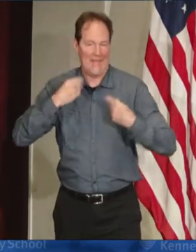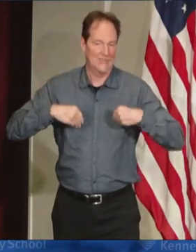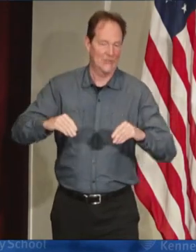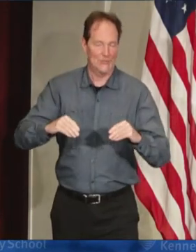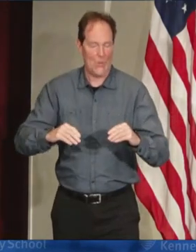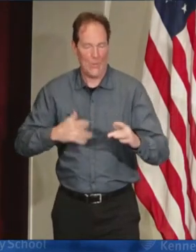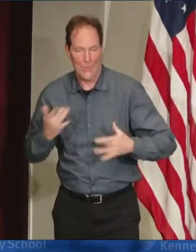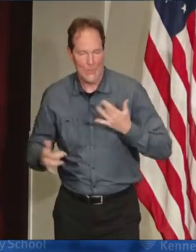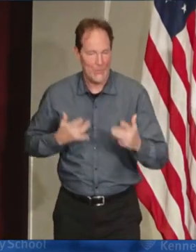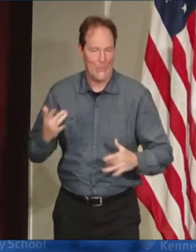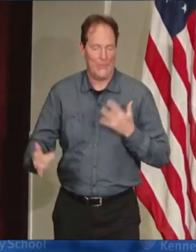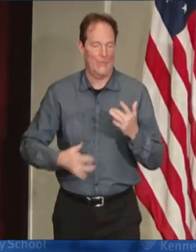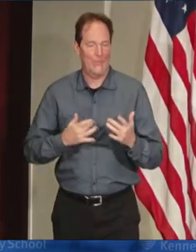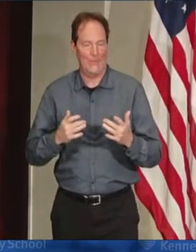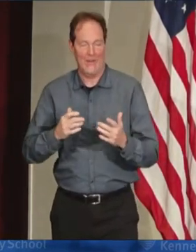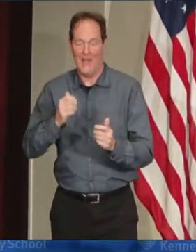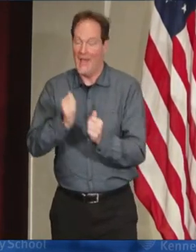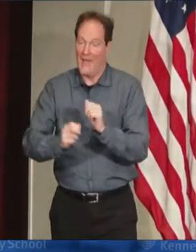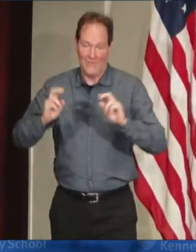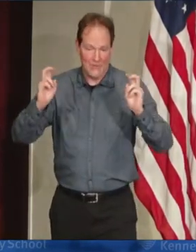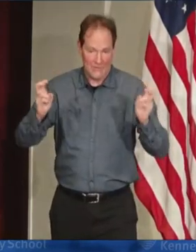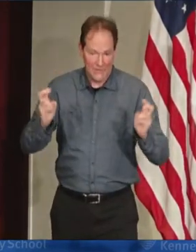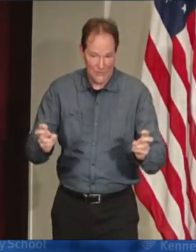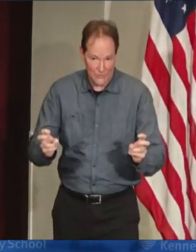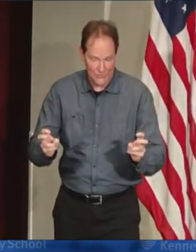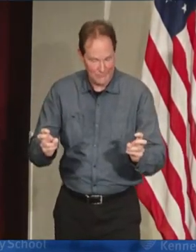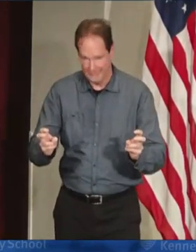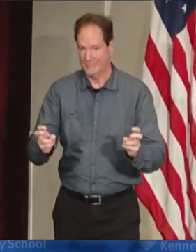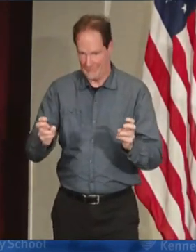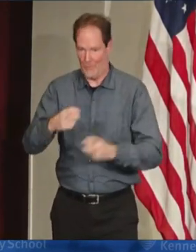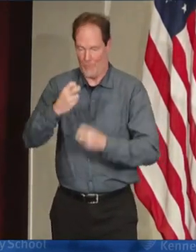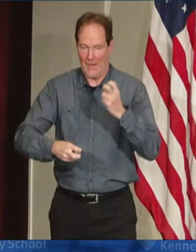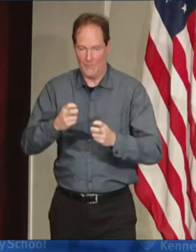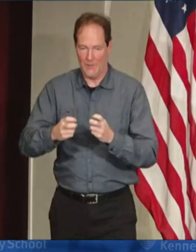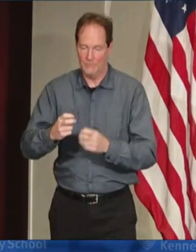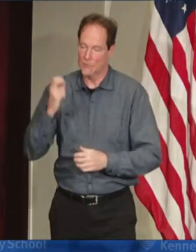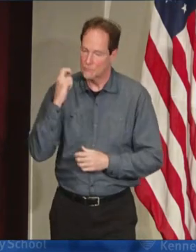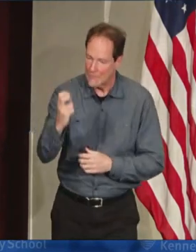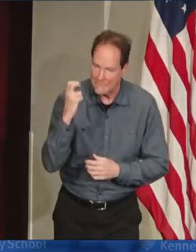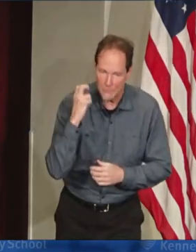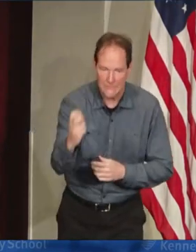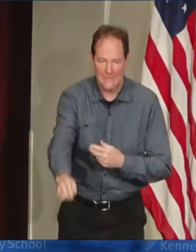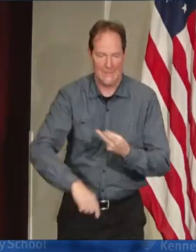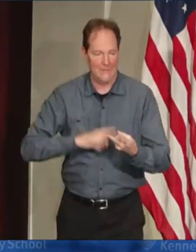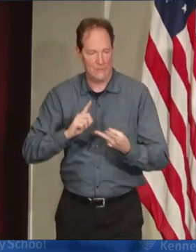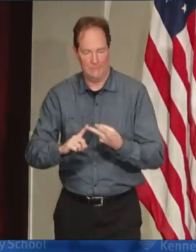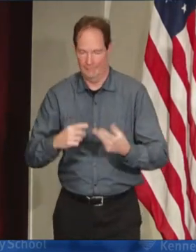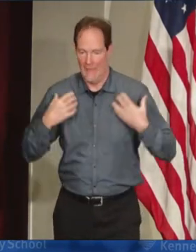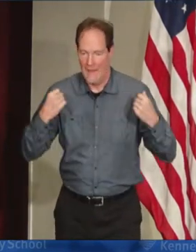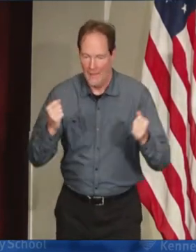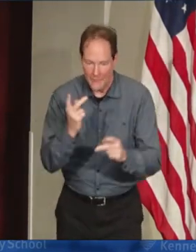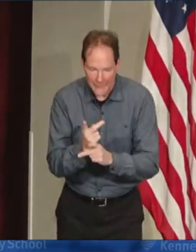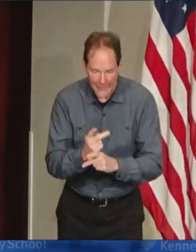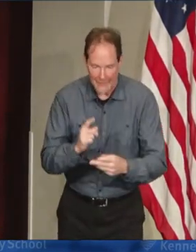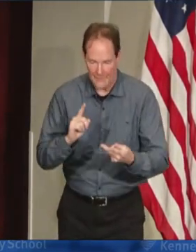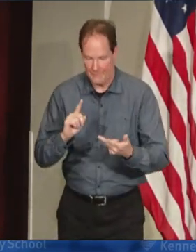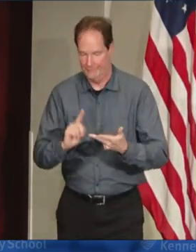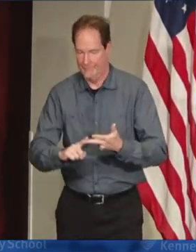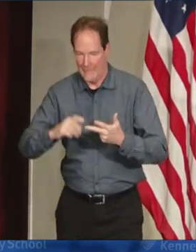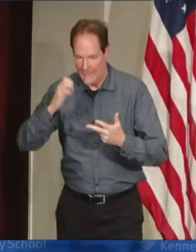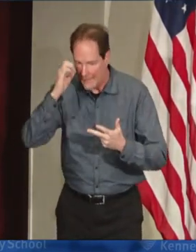Because every issue, there was a problem. Transportation, healthcare,